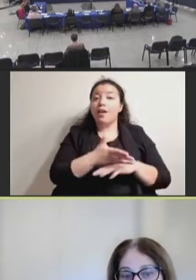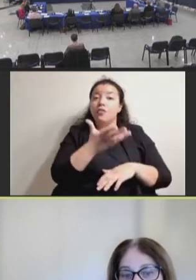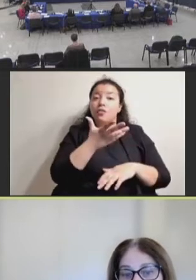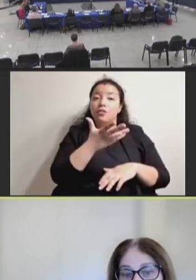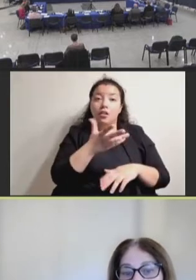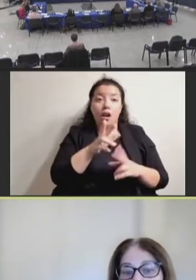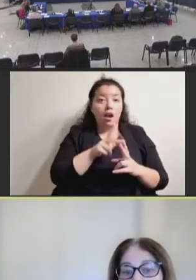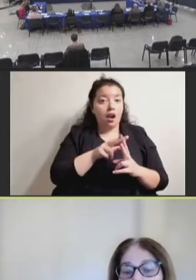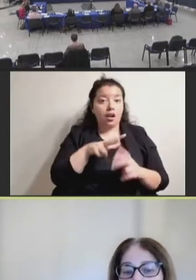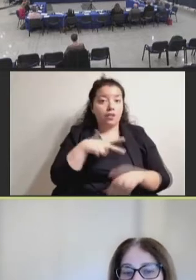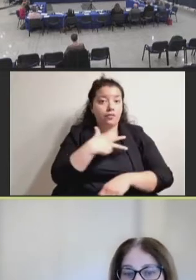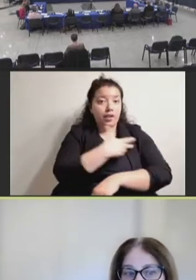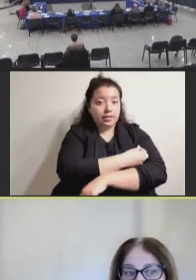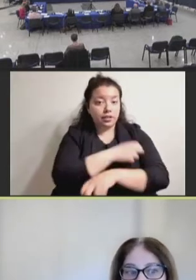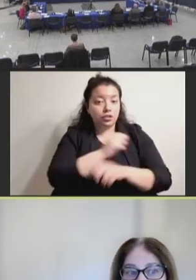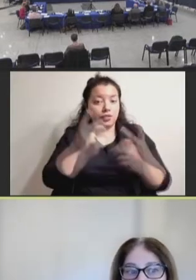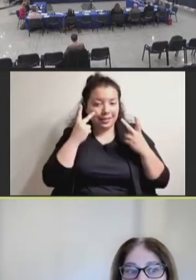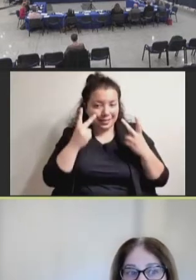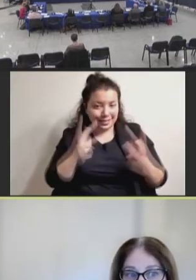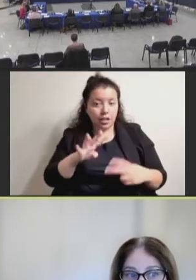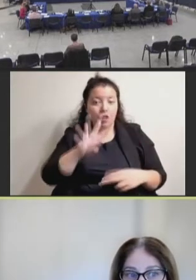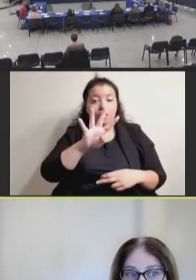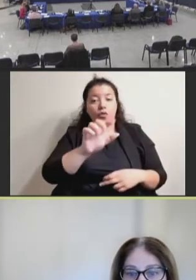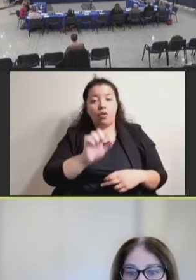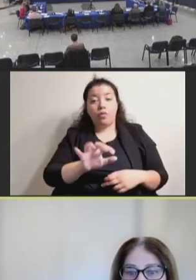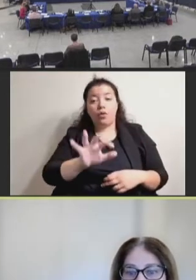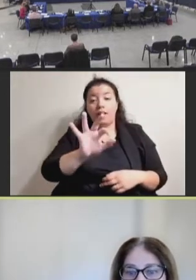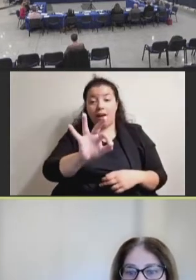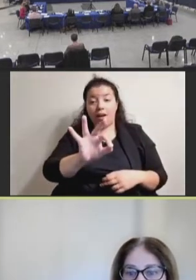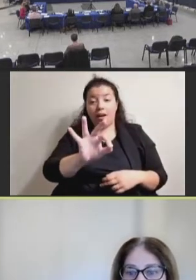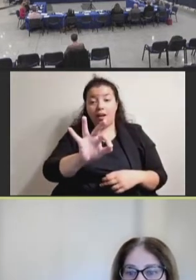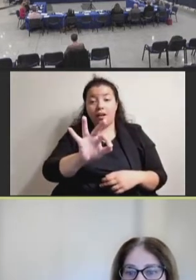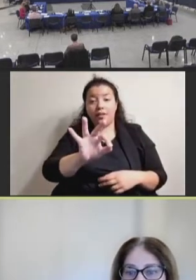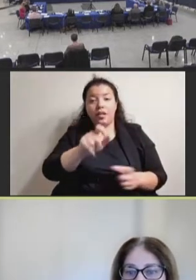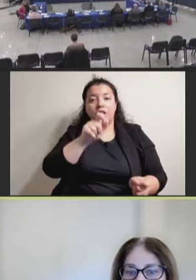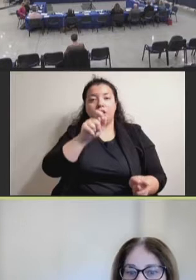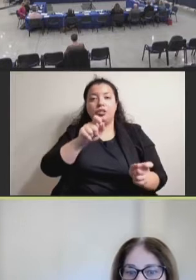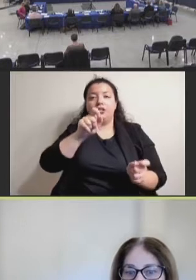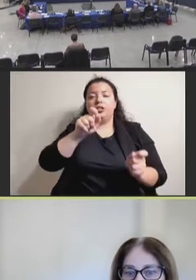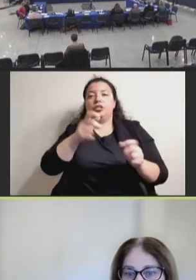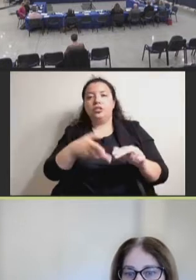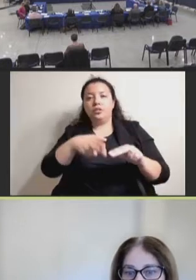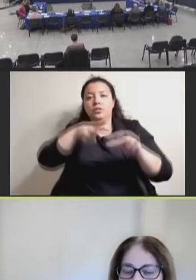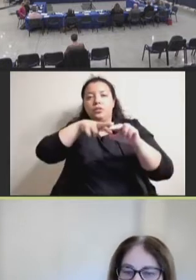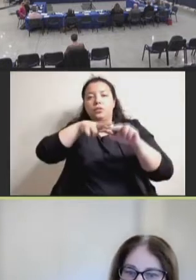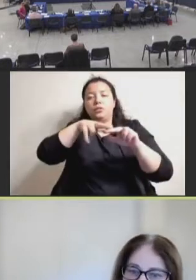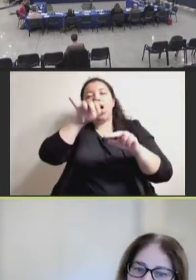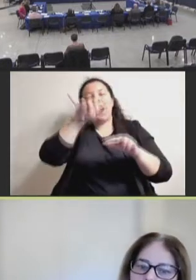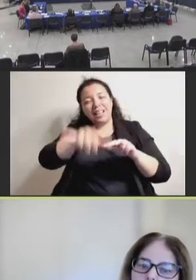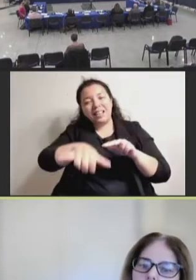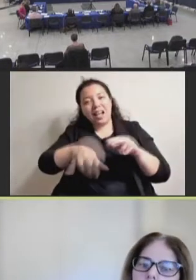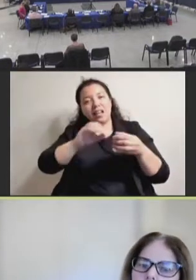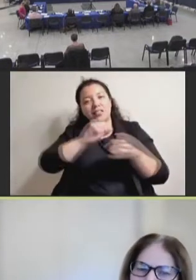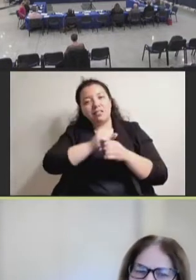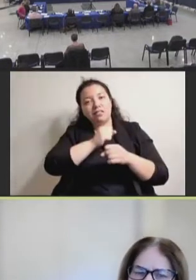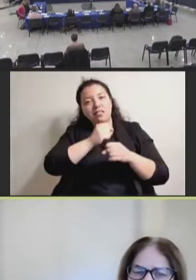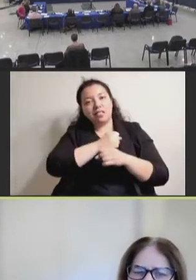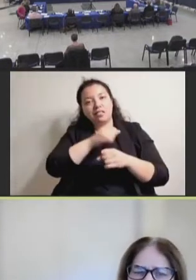ratio of almost 4.9. So it's also elevated after the booster dose, and that's statistically significant, as you can see in that